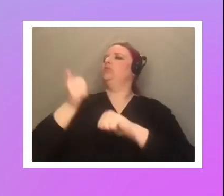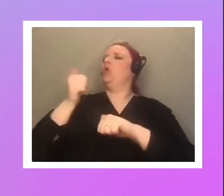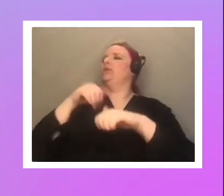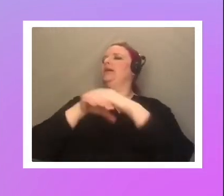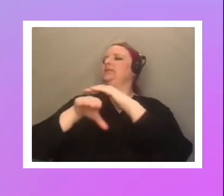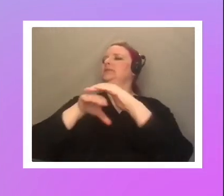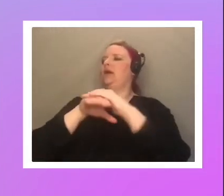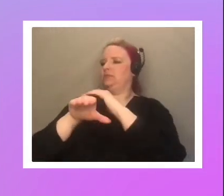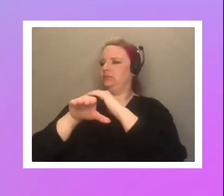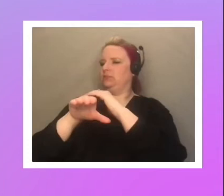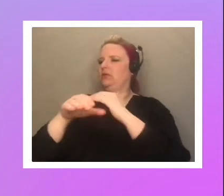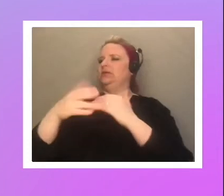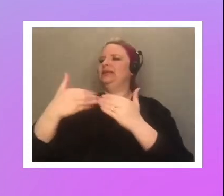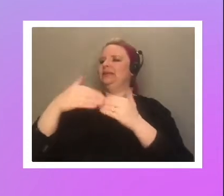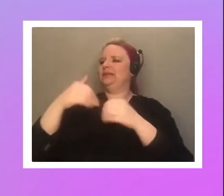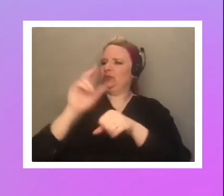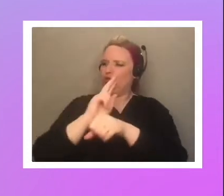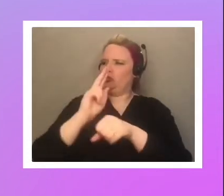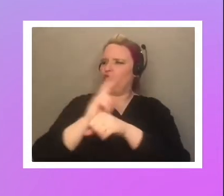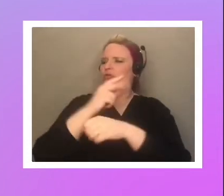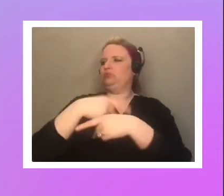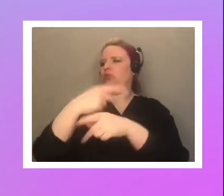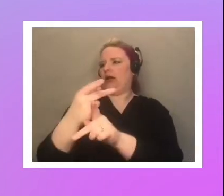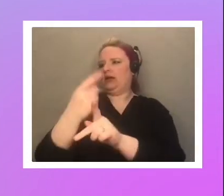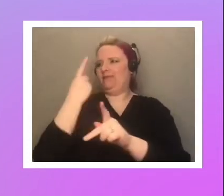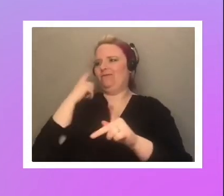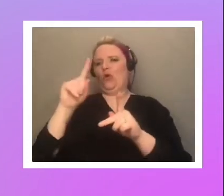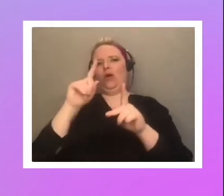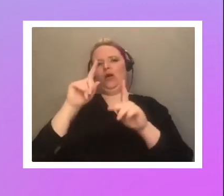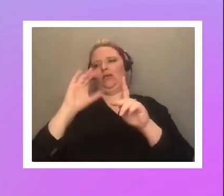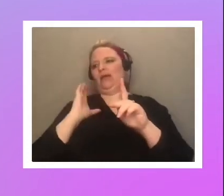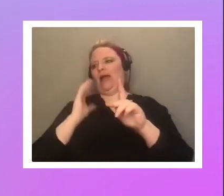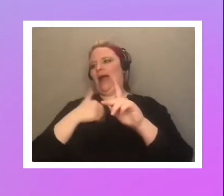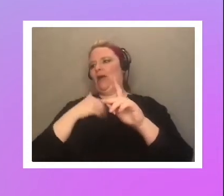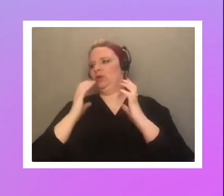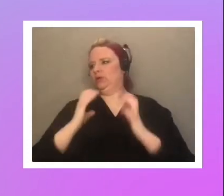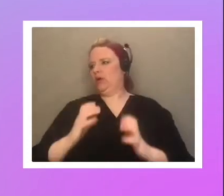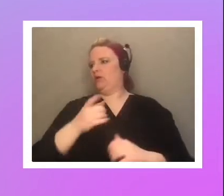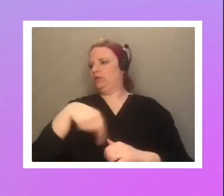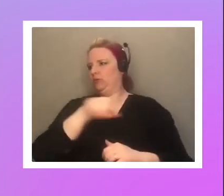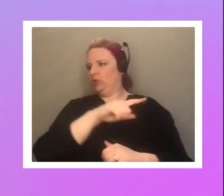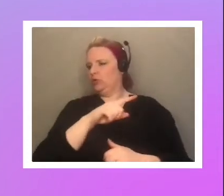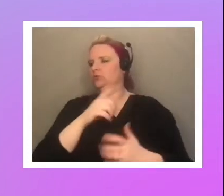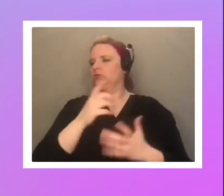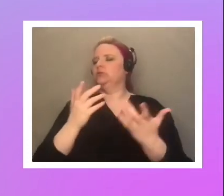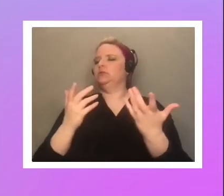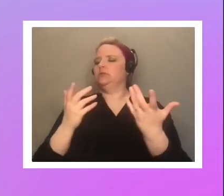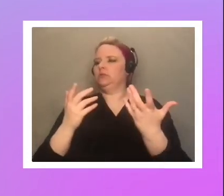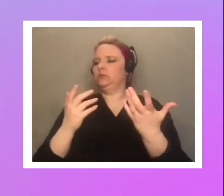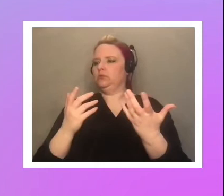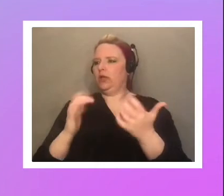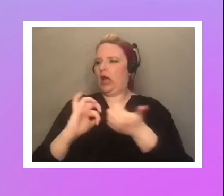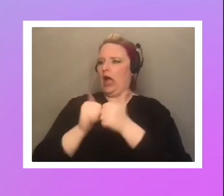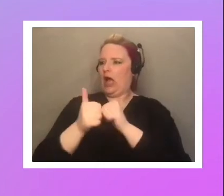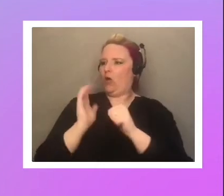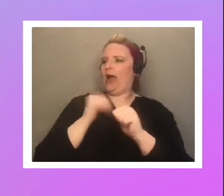accessible and usable product for our audience and what's going to make our organization look good. So it's